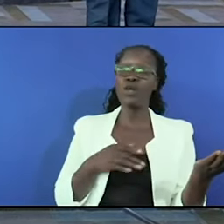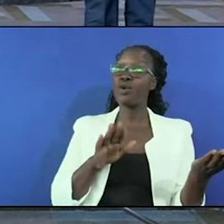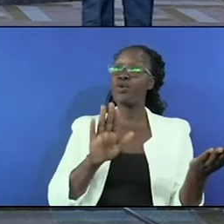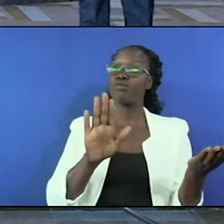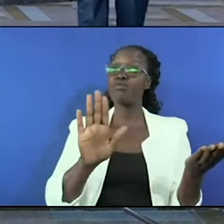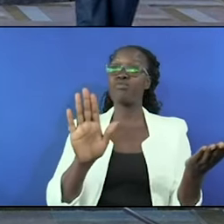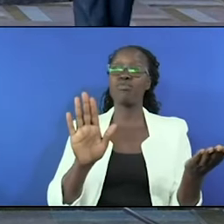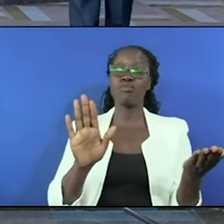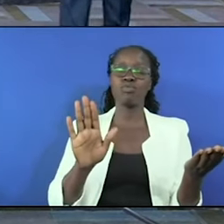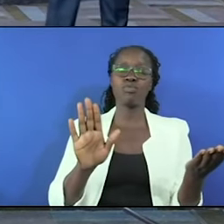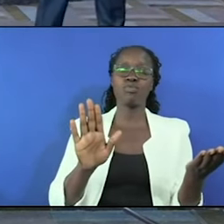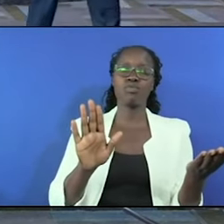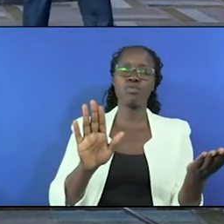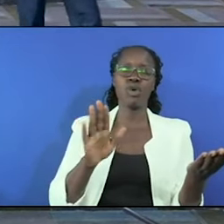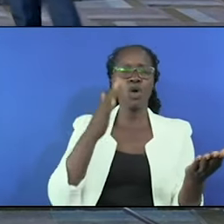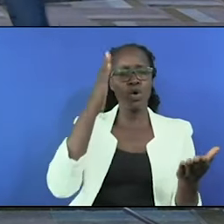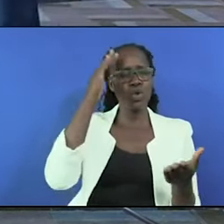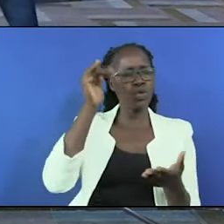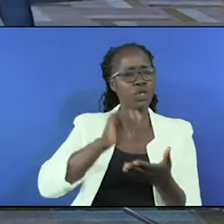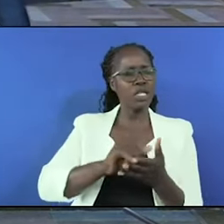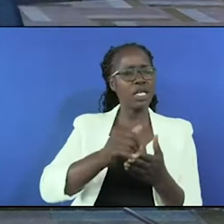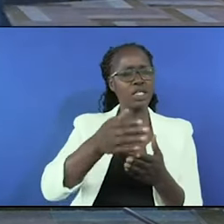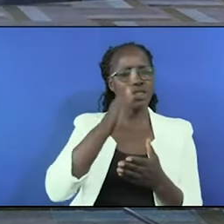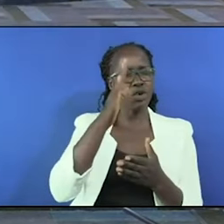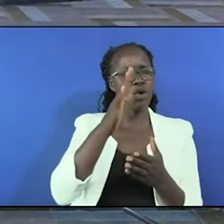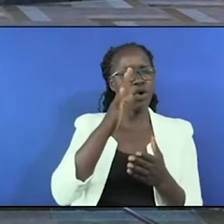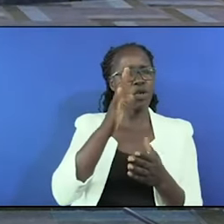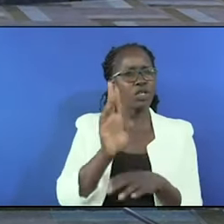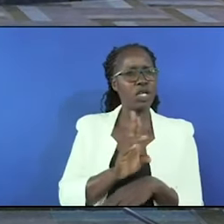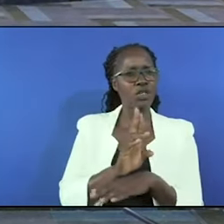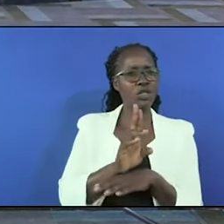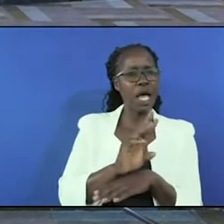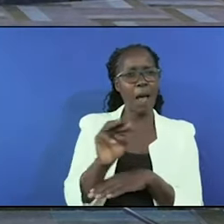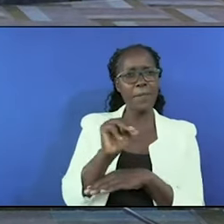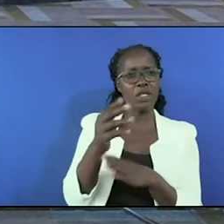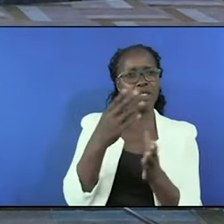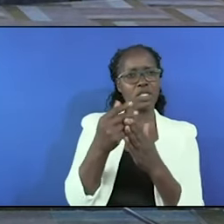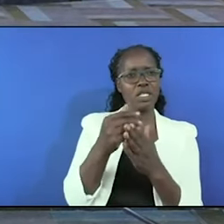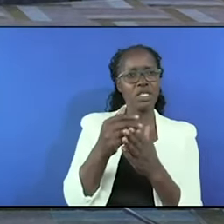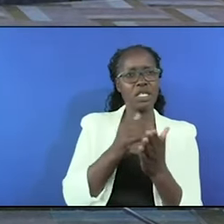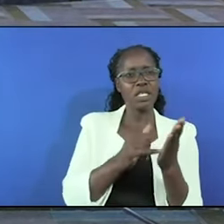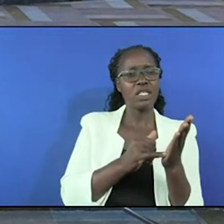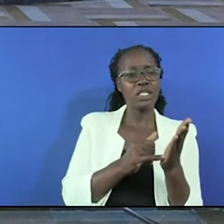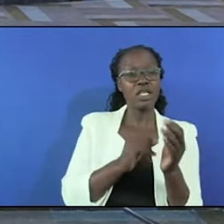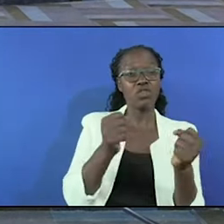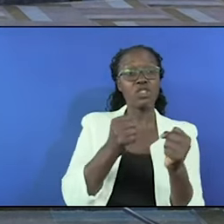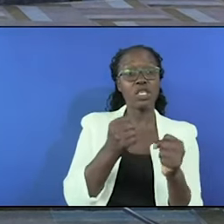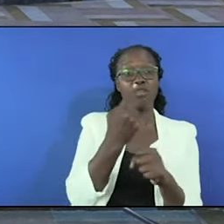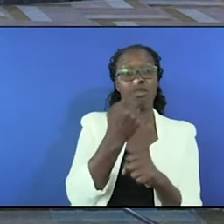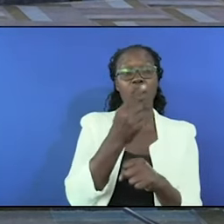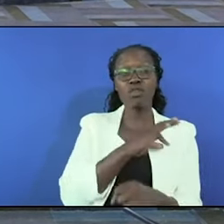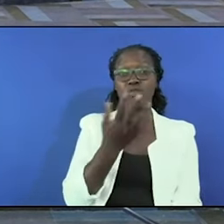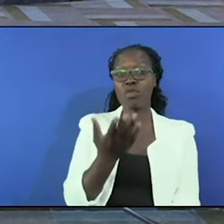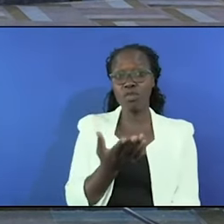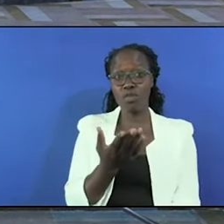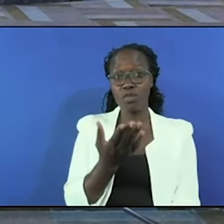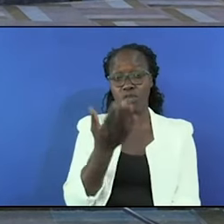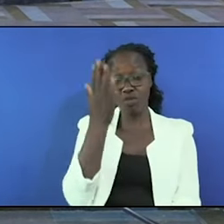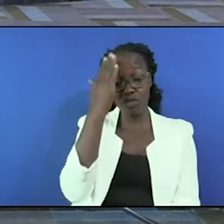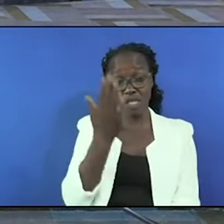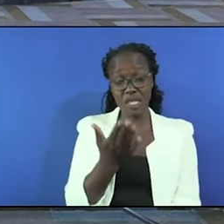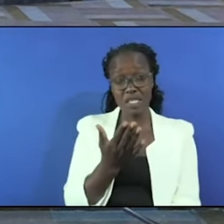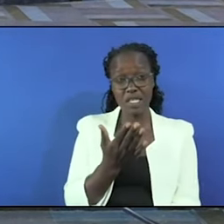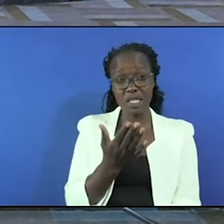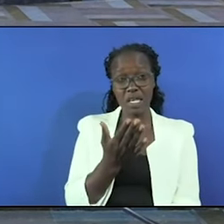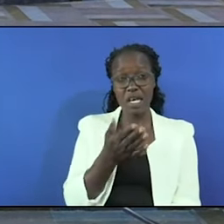You. Do you know that God can spend 1 million shillings just to save one soul? Did you know that?